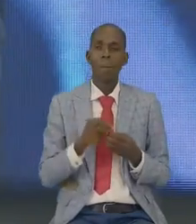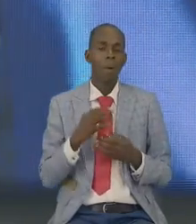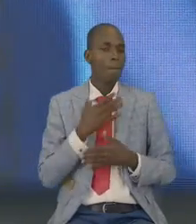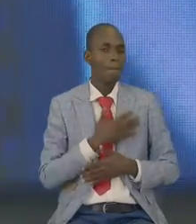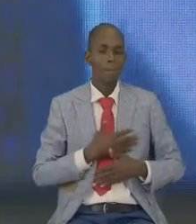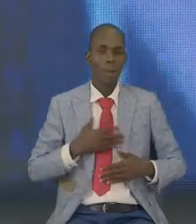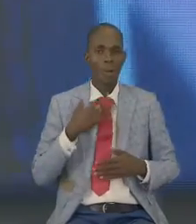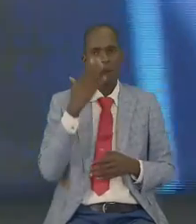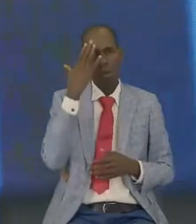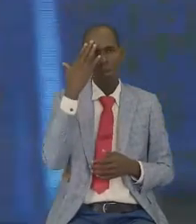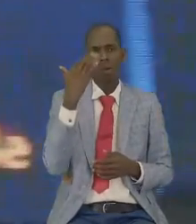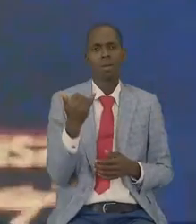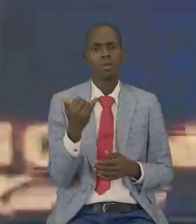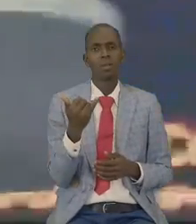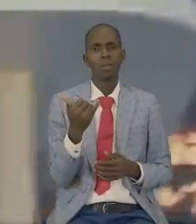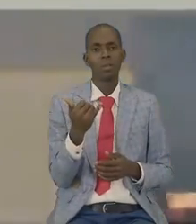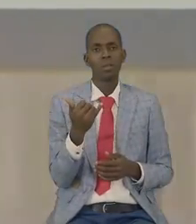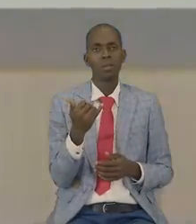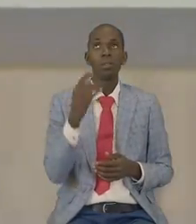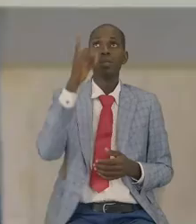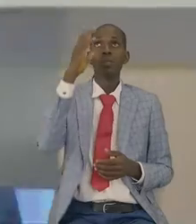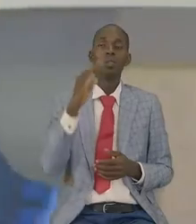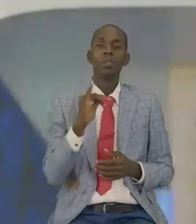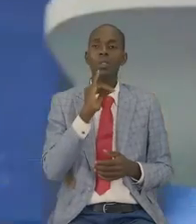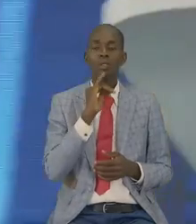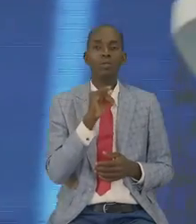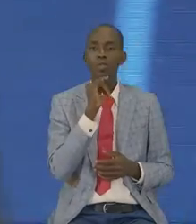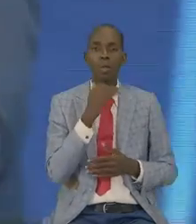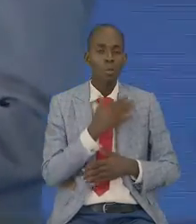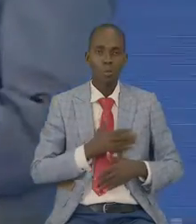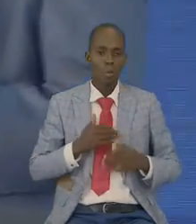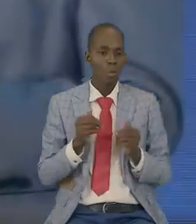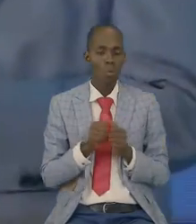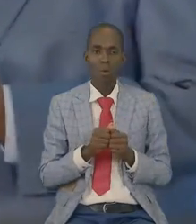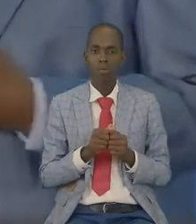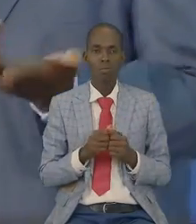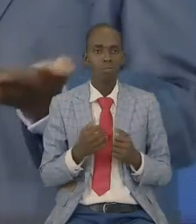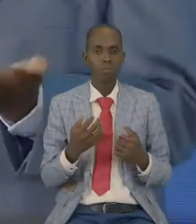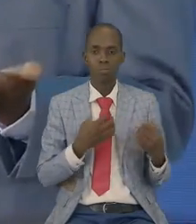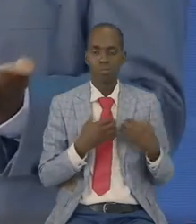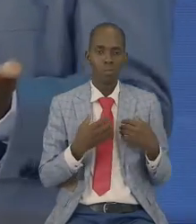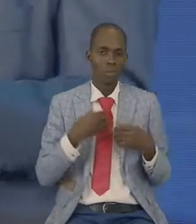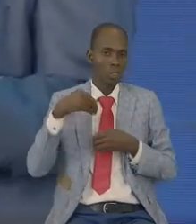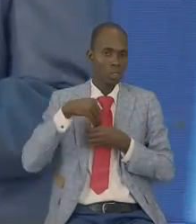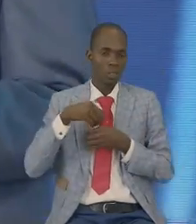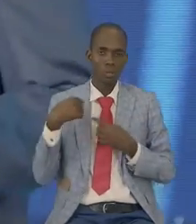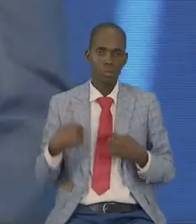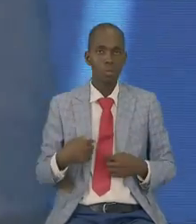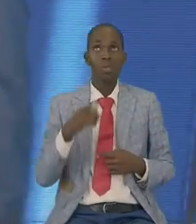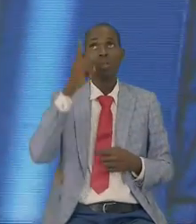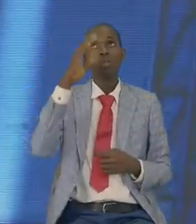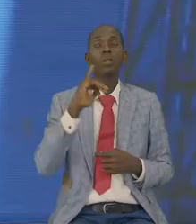pleased. Why? God is not pleased with murmuring. Why? God is not pleased